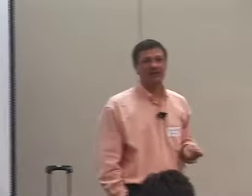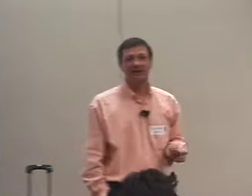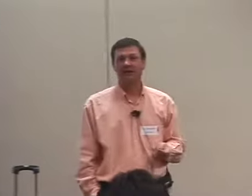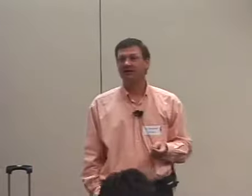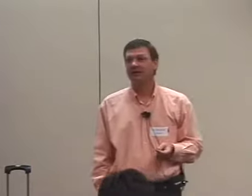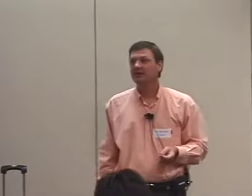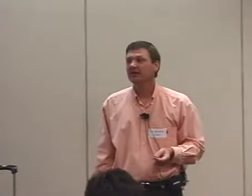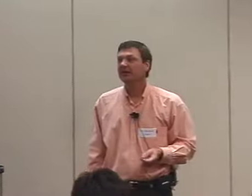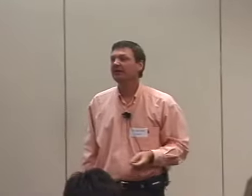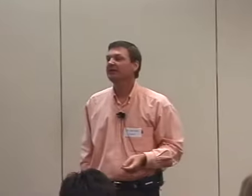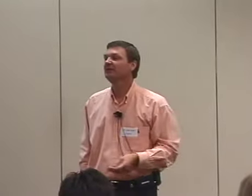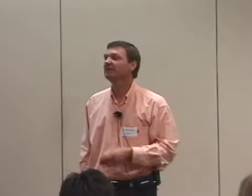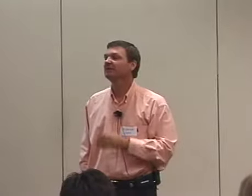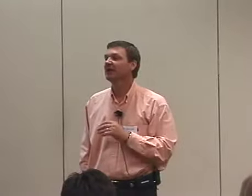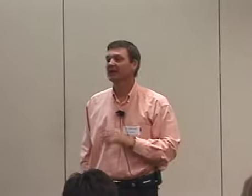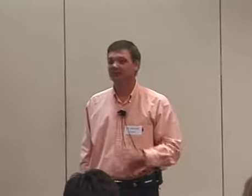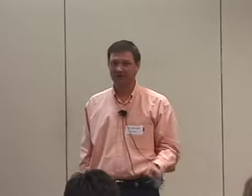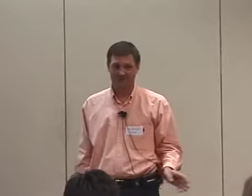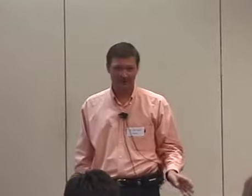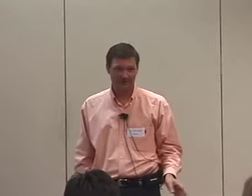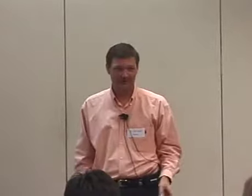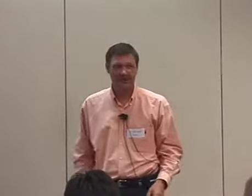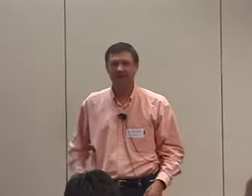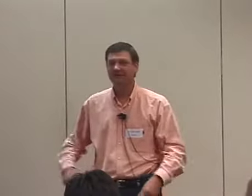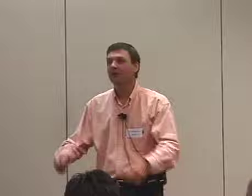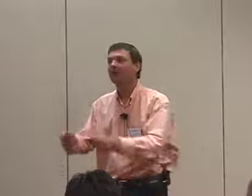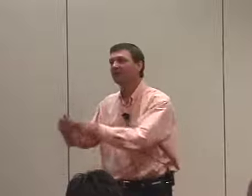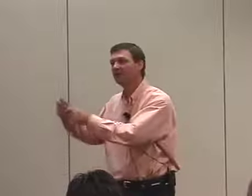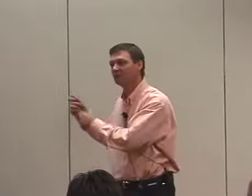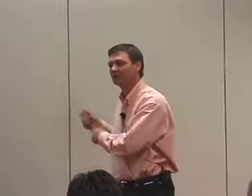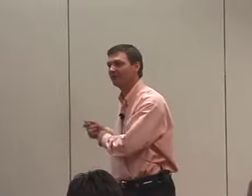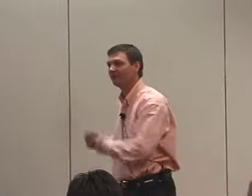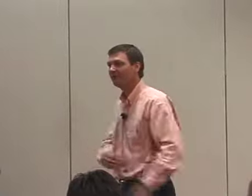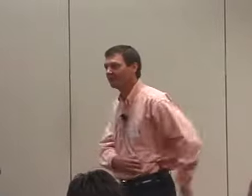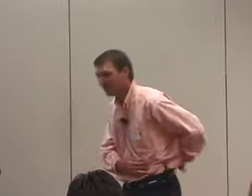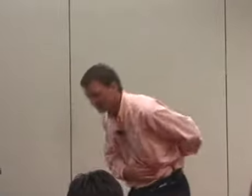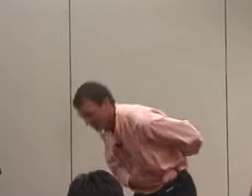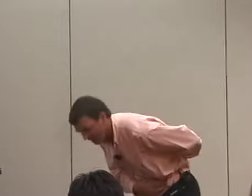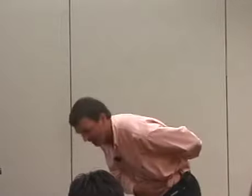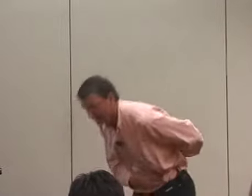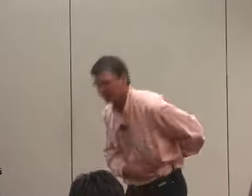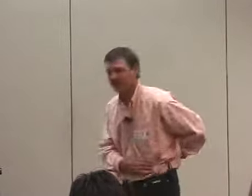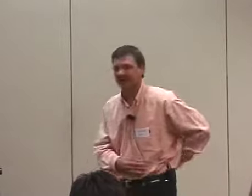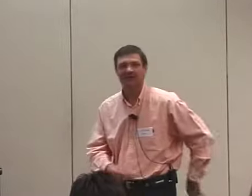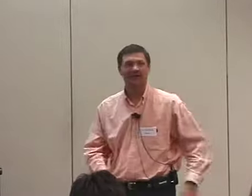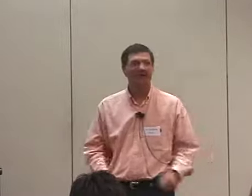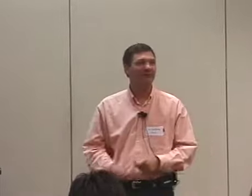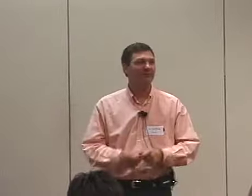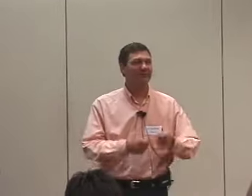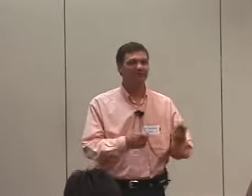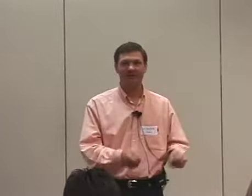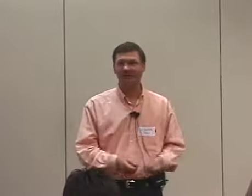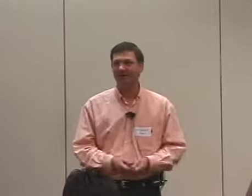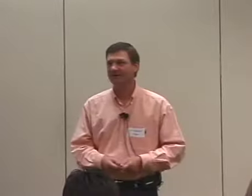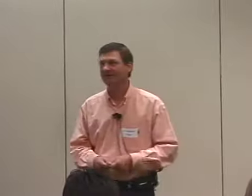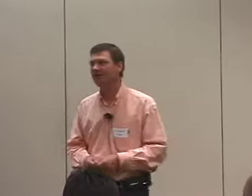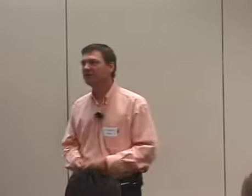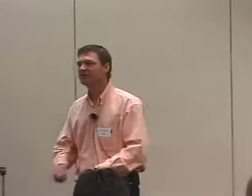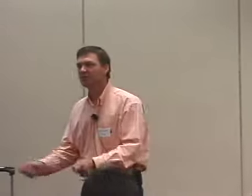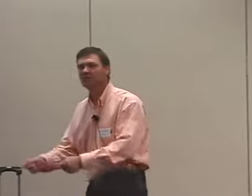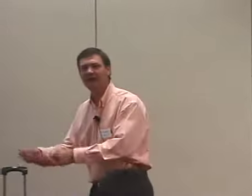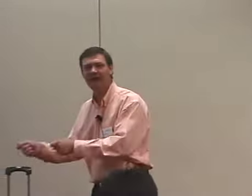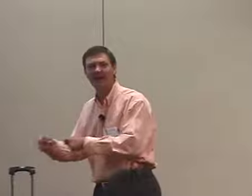kid all day long, he is an angel. He is opening doors for people and no ma'am and helping his peers